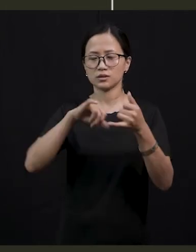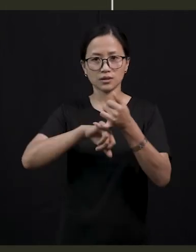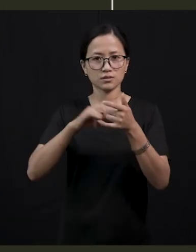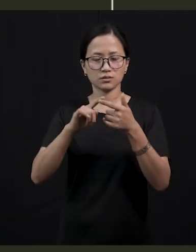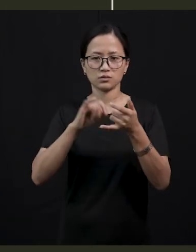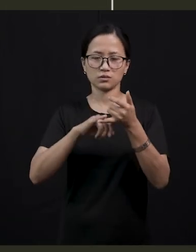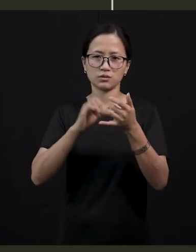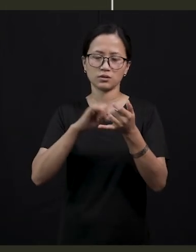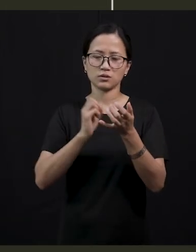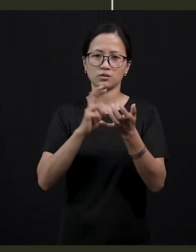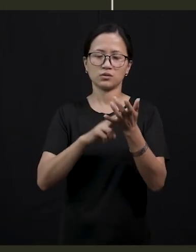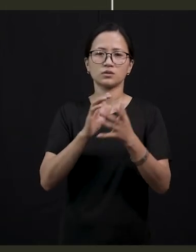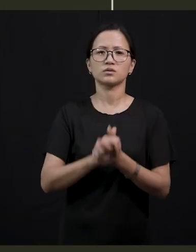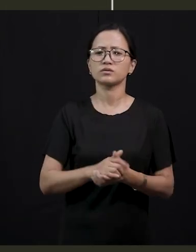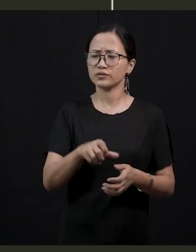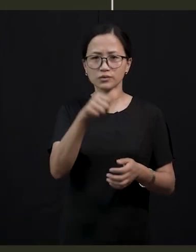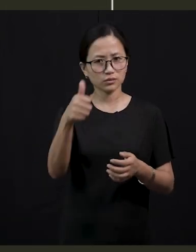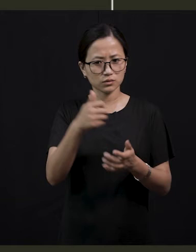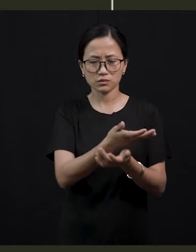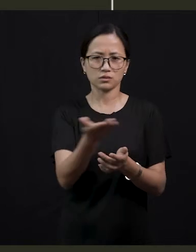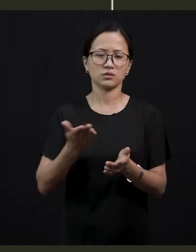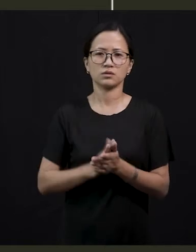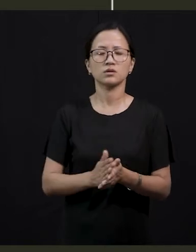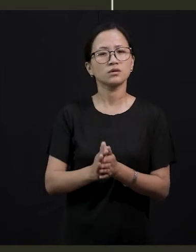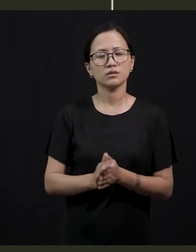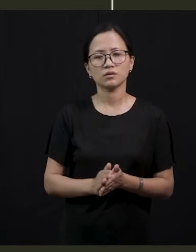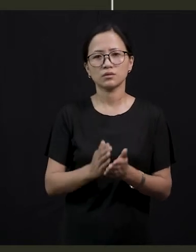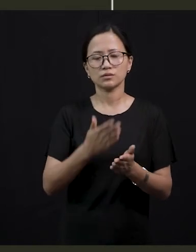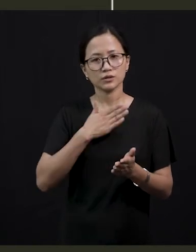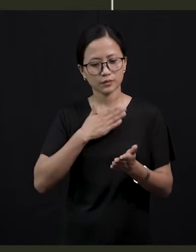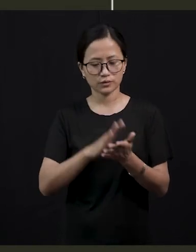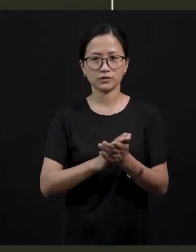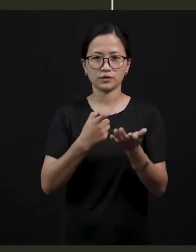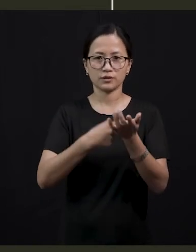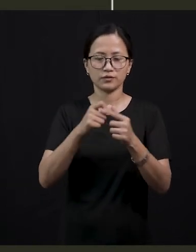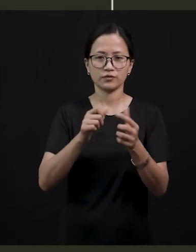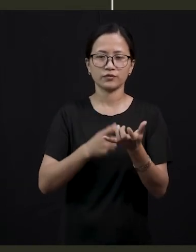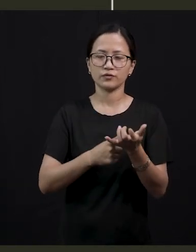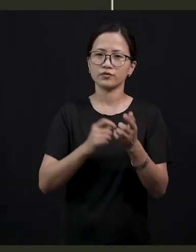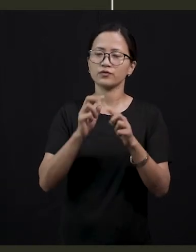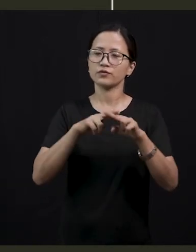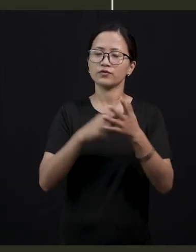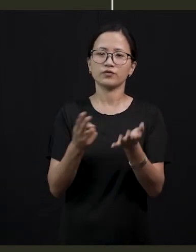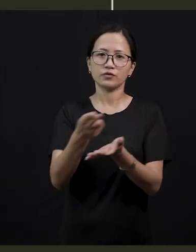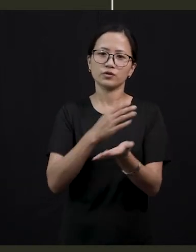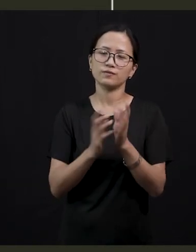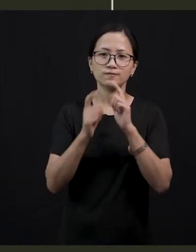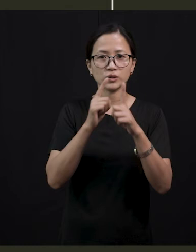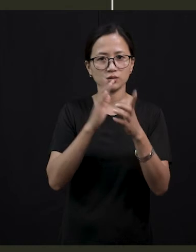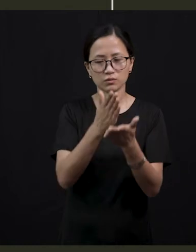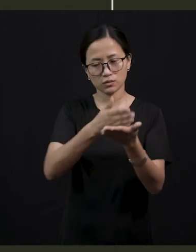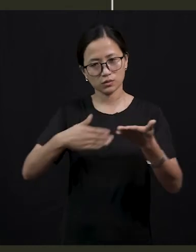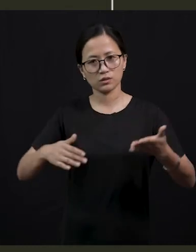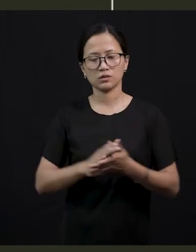who come from various fields. So if they are good in their respective fields, they are also allowed to be a part of discussion